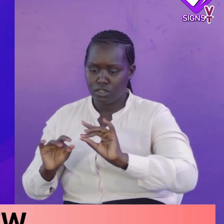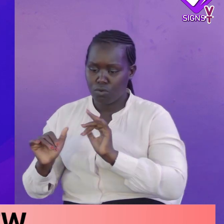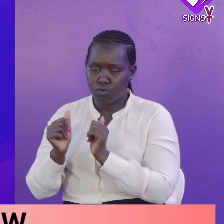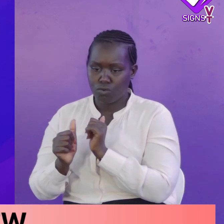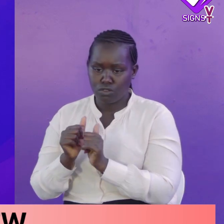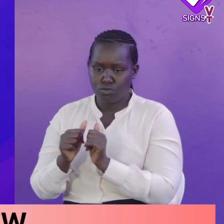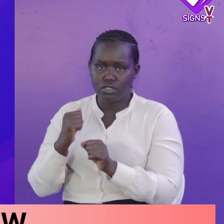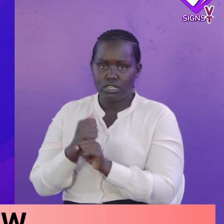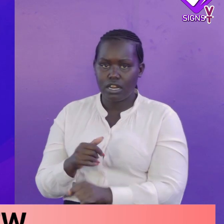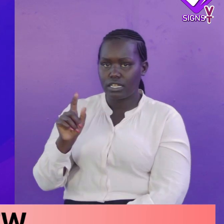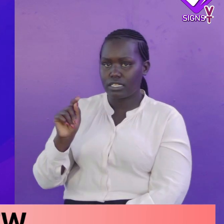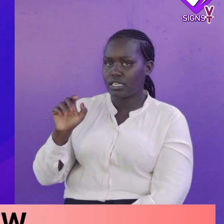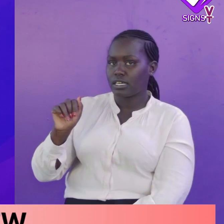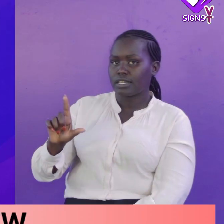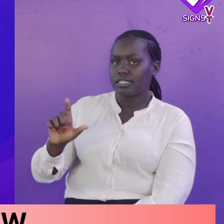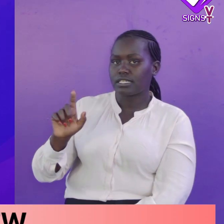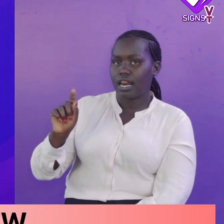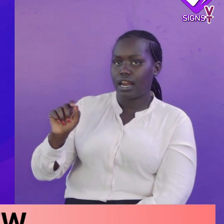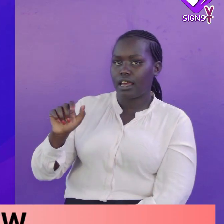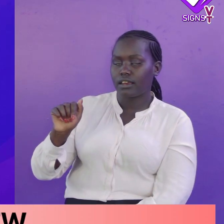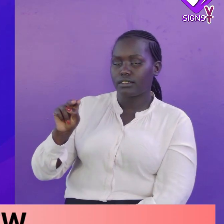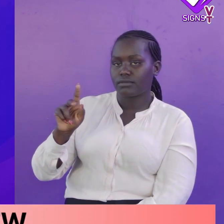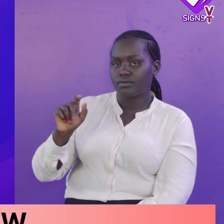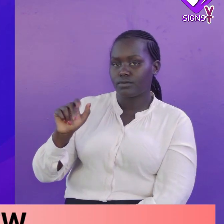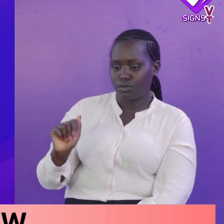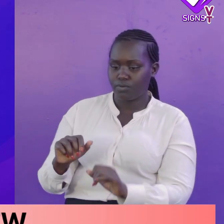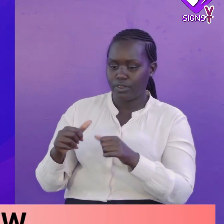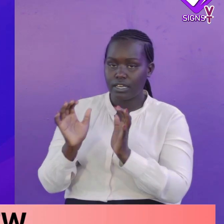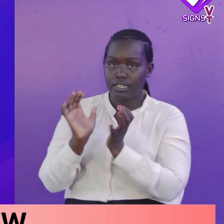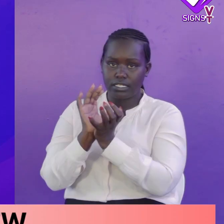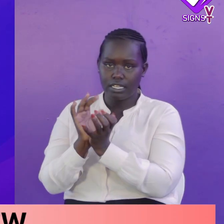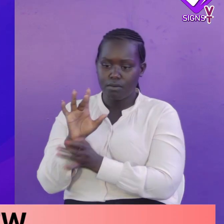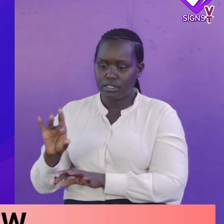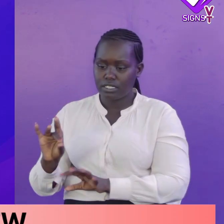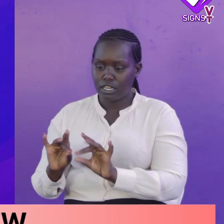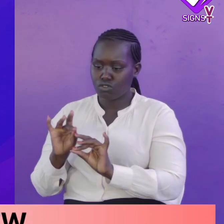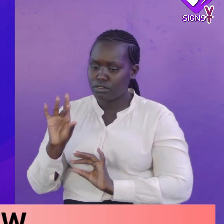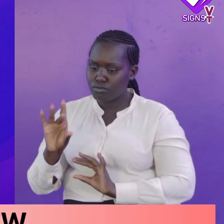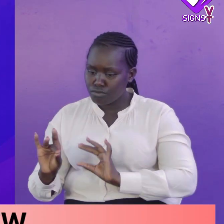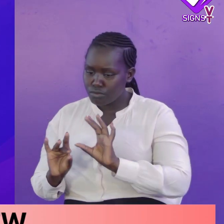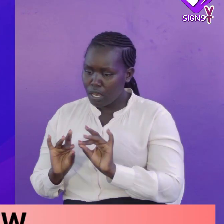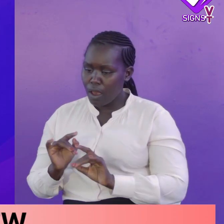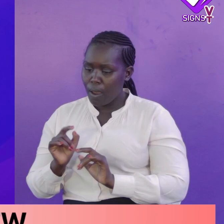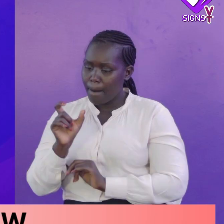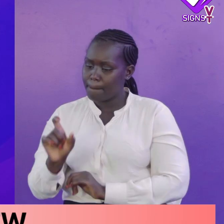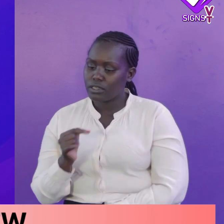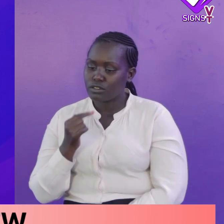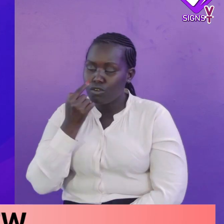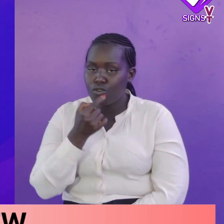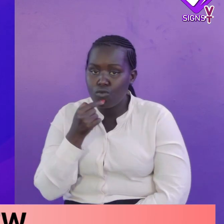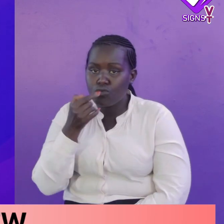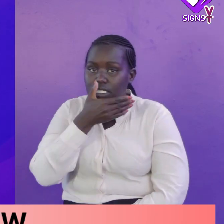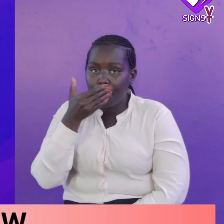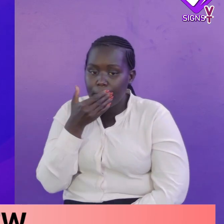Talanta Stadium, it means that the selection itself is to choose a person that is